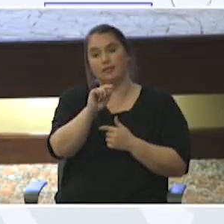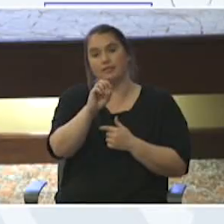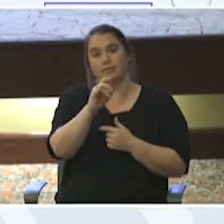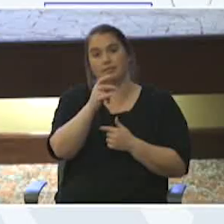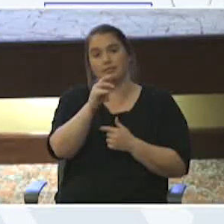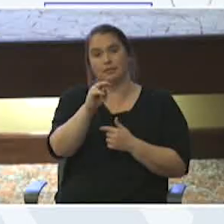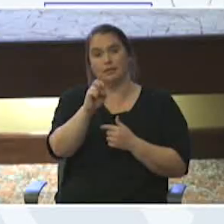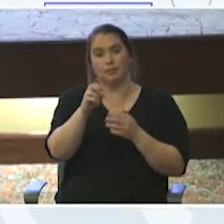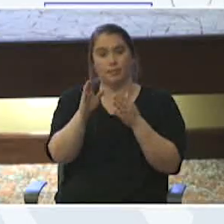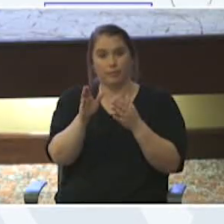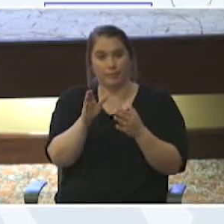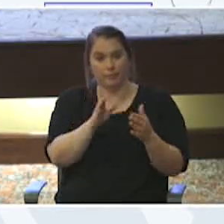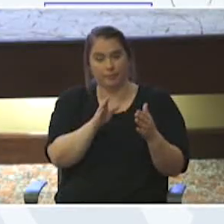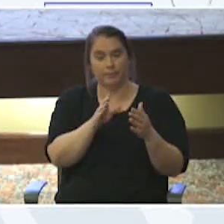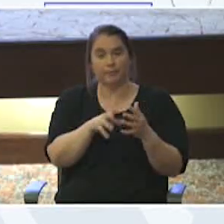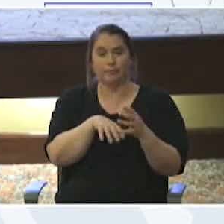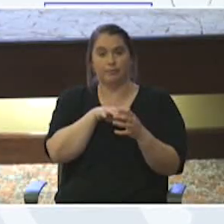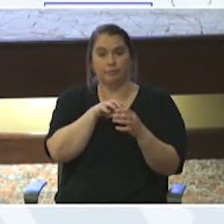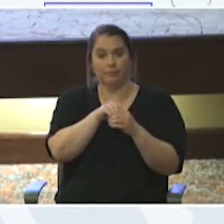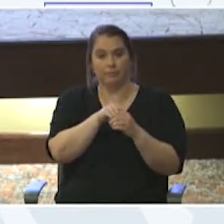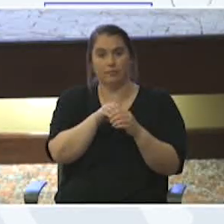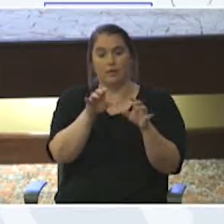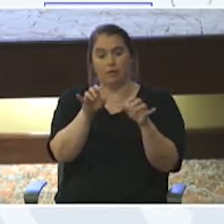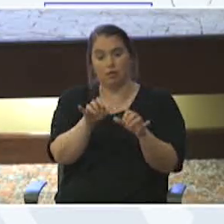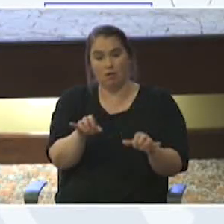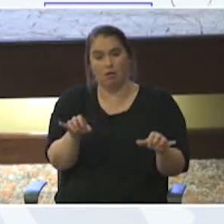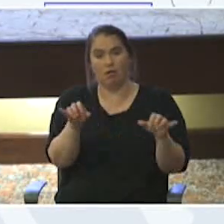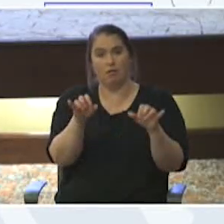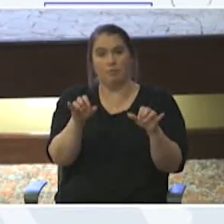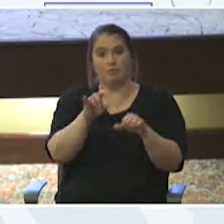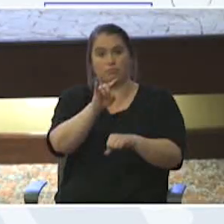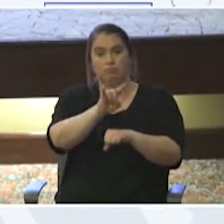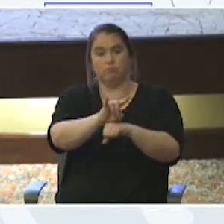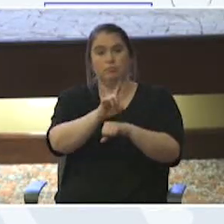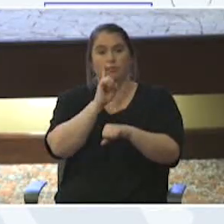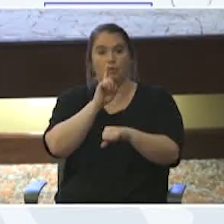also installing conduit vaults for future Wi-Fi service.